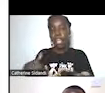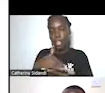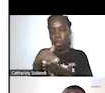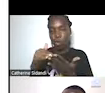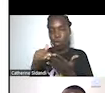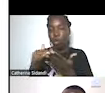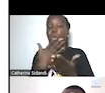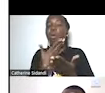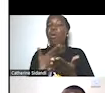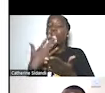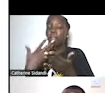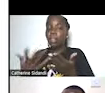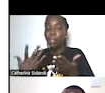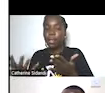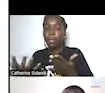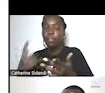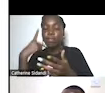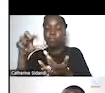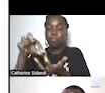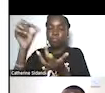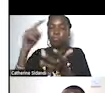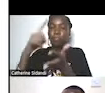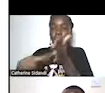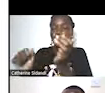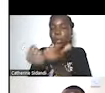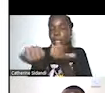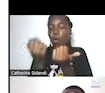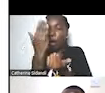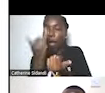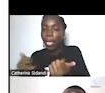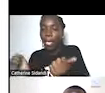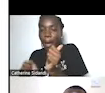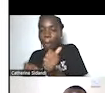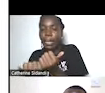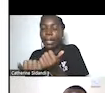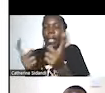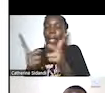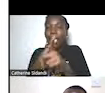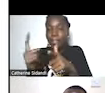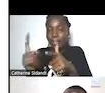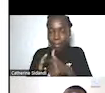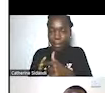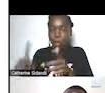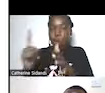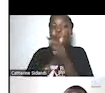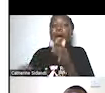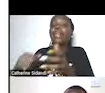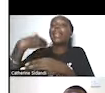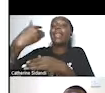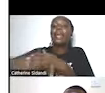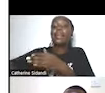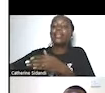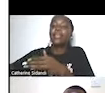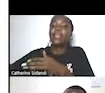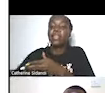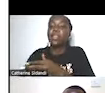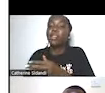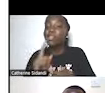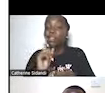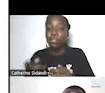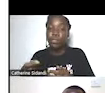technology to identify what happened, why it happened, and what to do next. So in that kind of a life